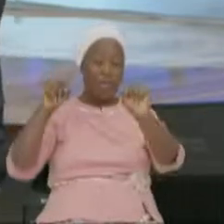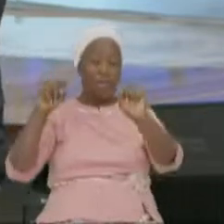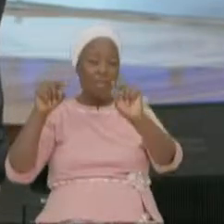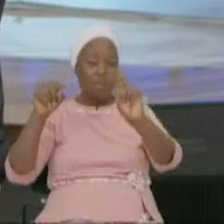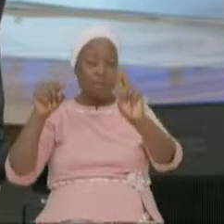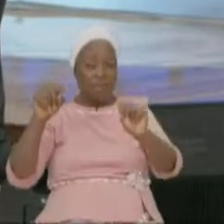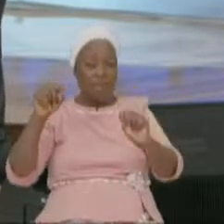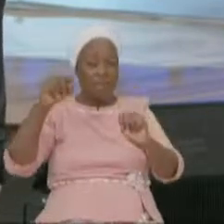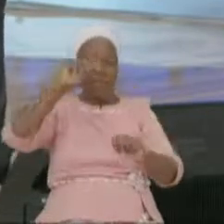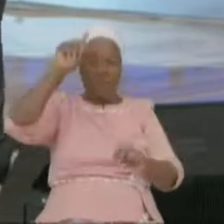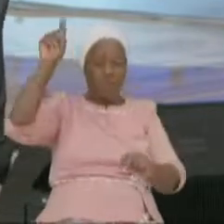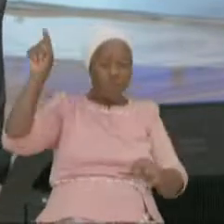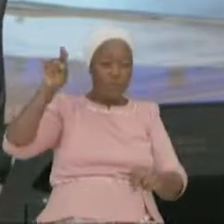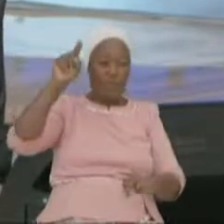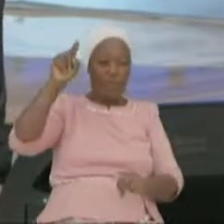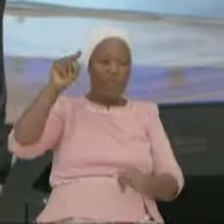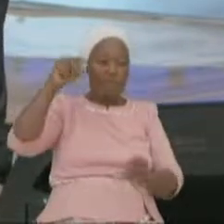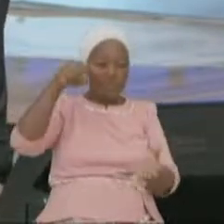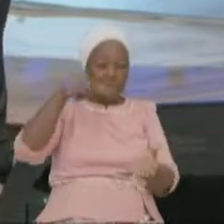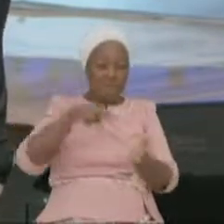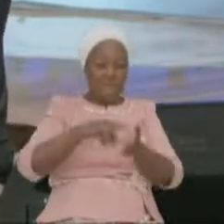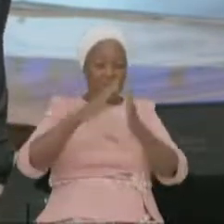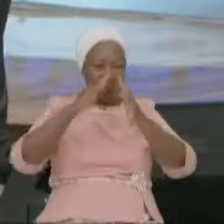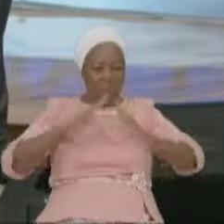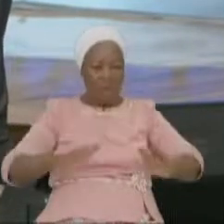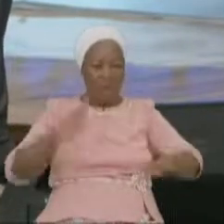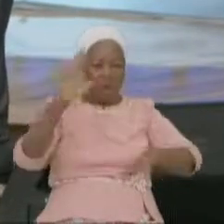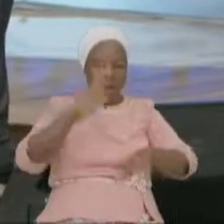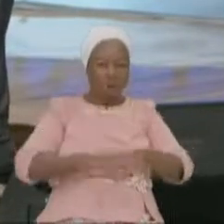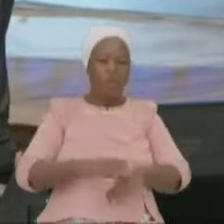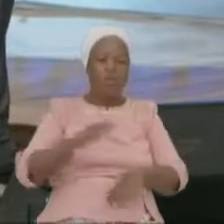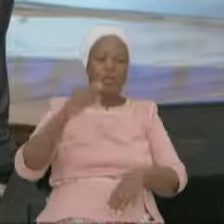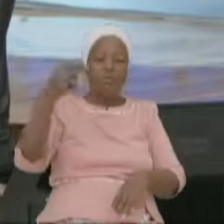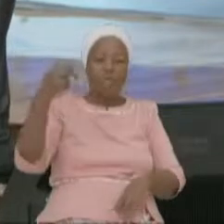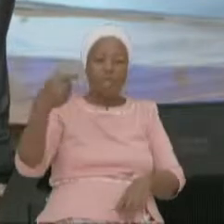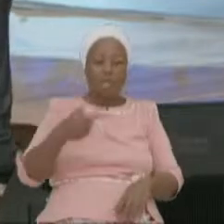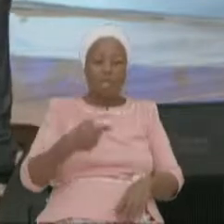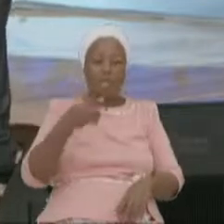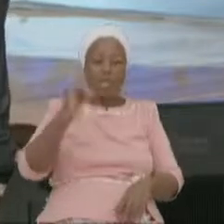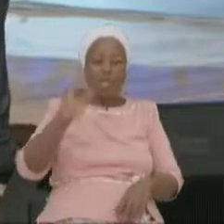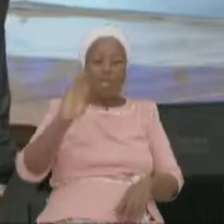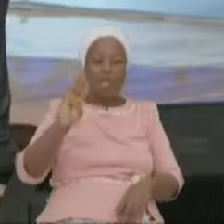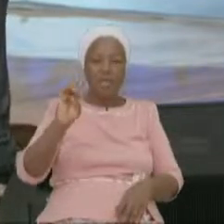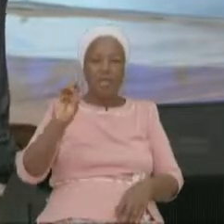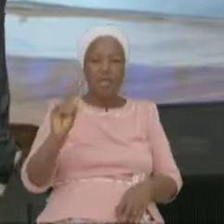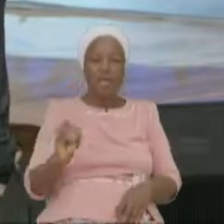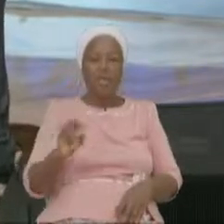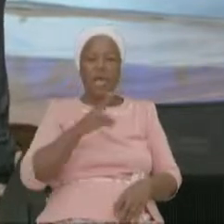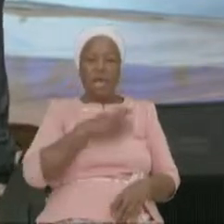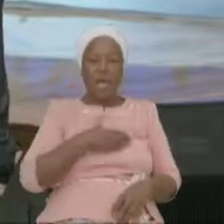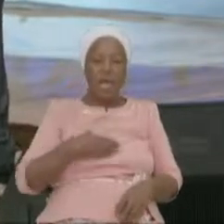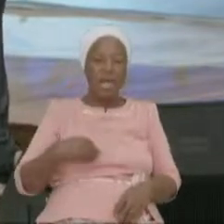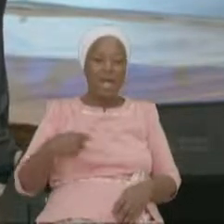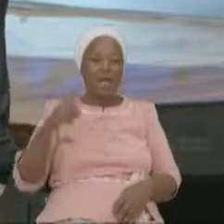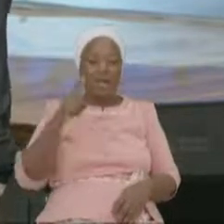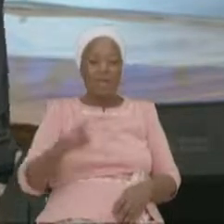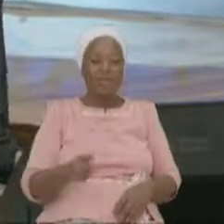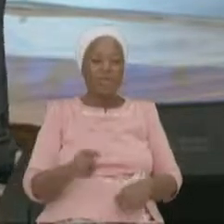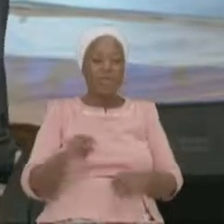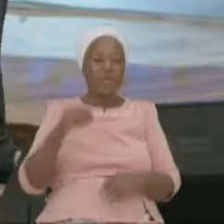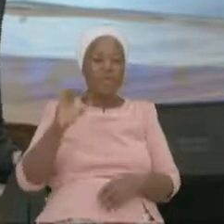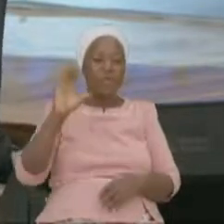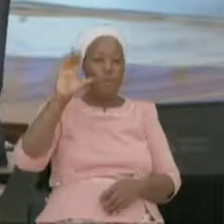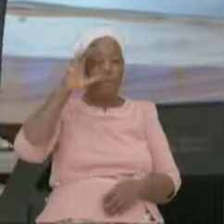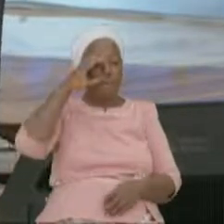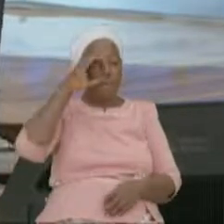thou still upon Gibeon, and thou moon in the valley of Aijalon. Look